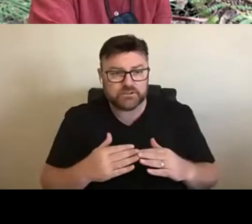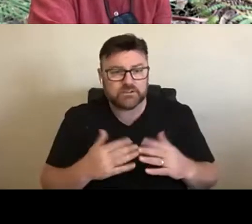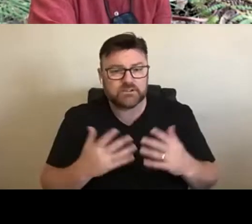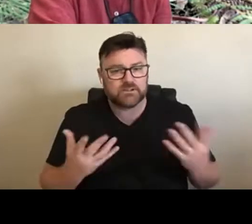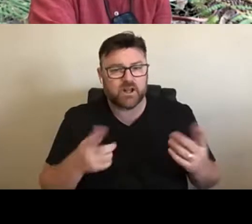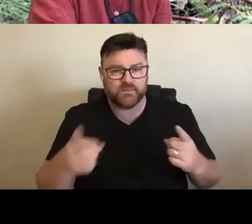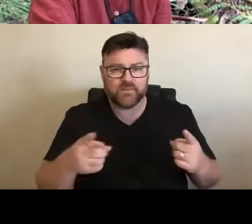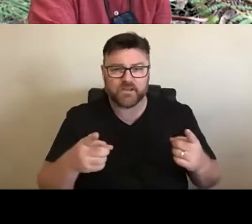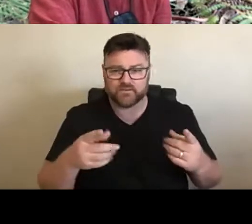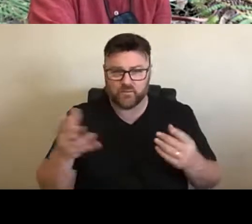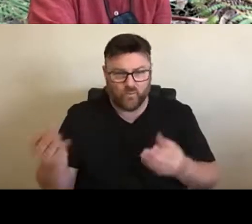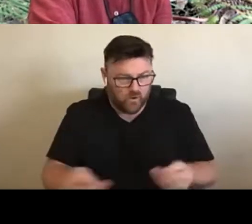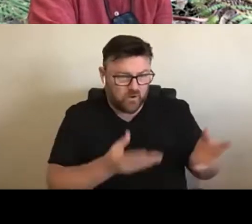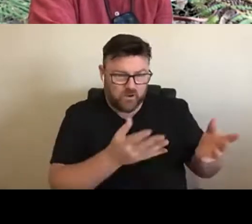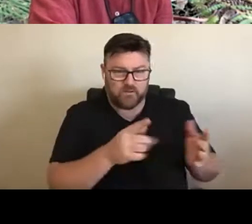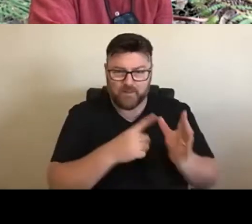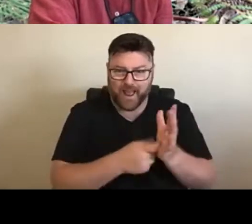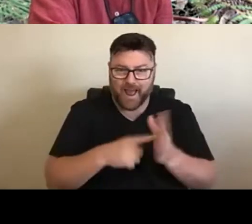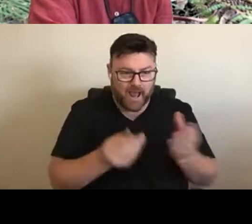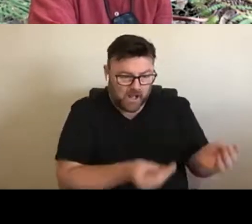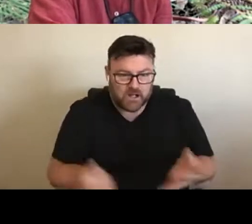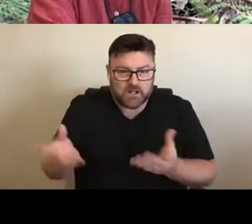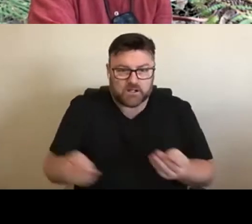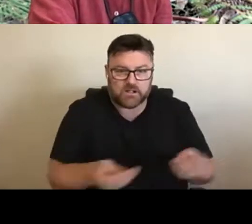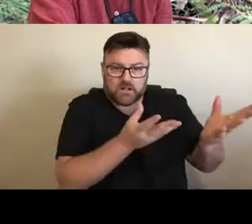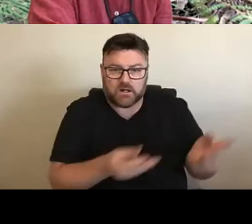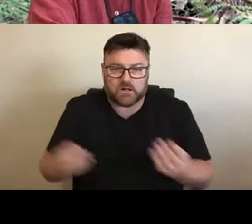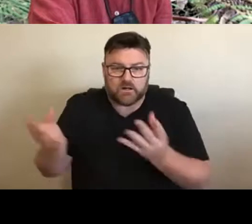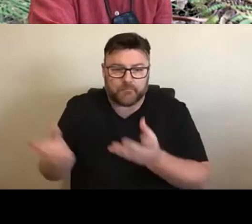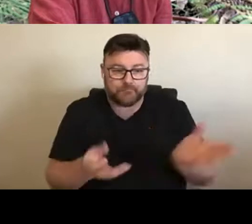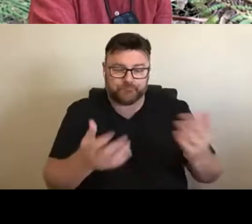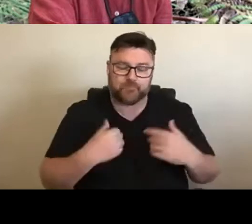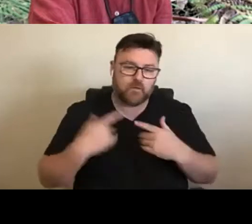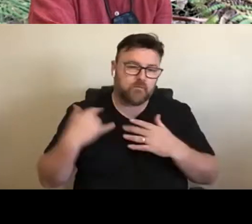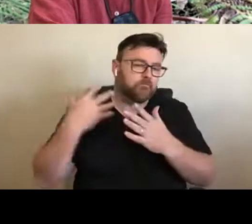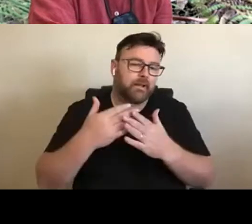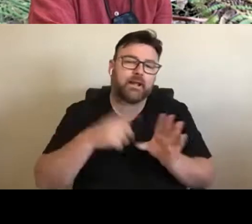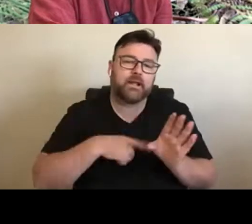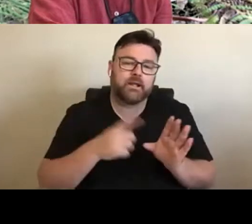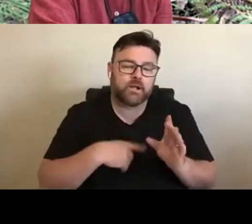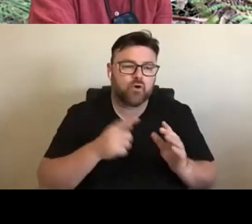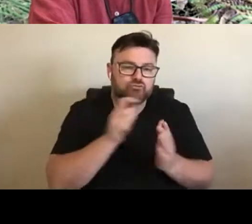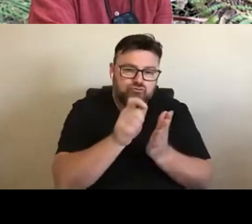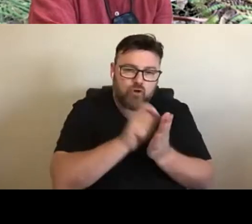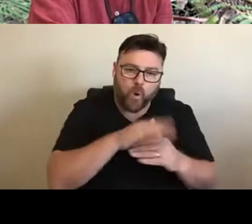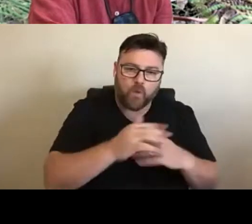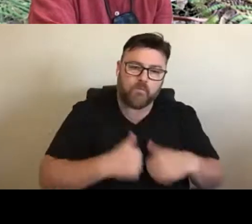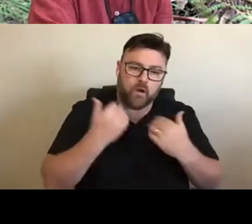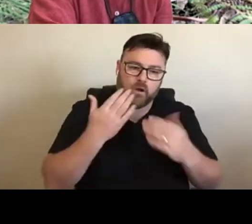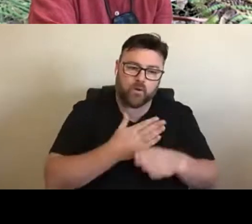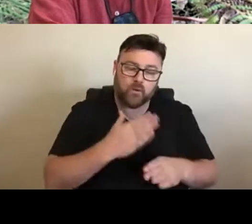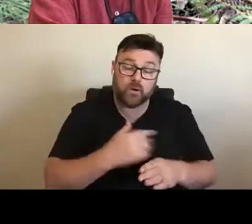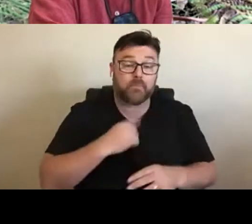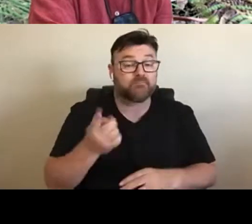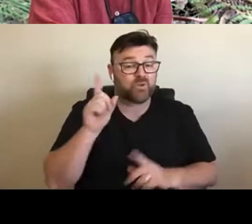I've spent a long time writing about my own work and kind of extracting what it's about. And I resisted it at